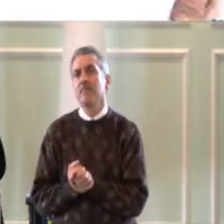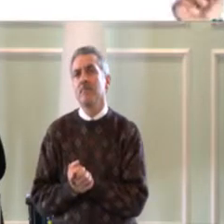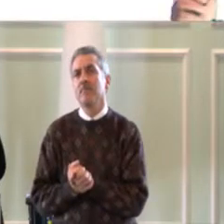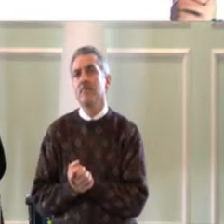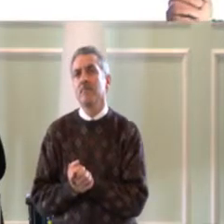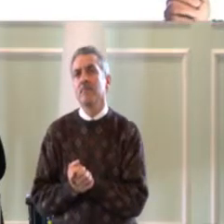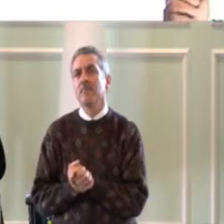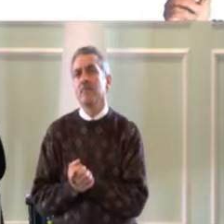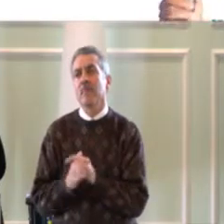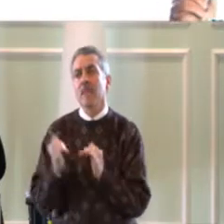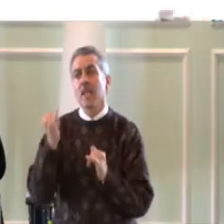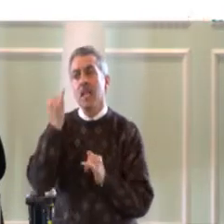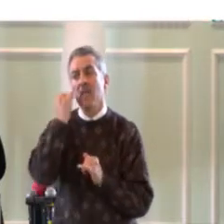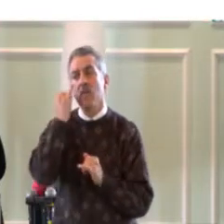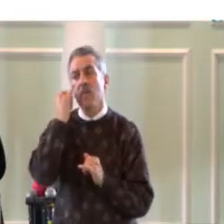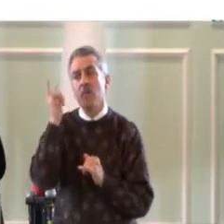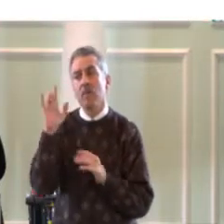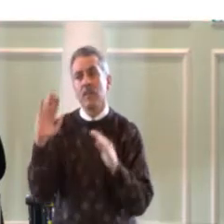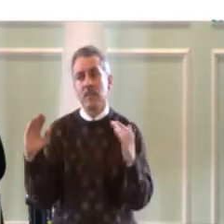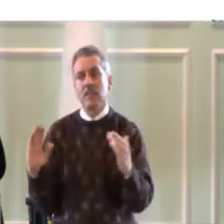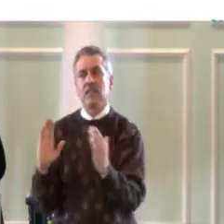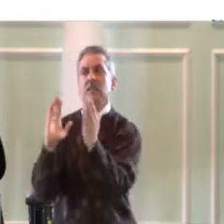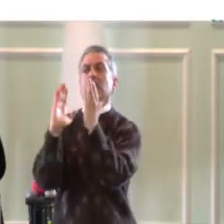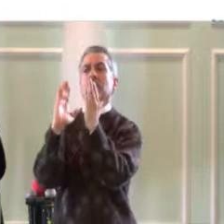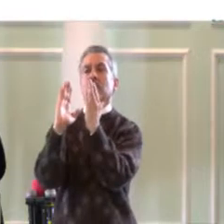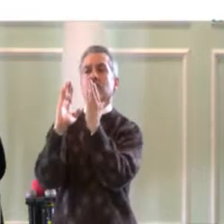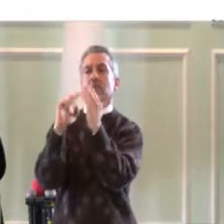if you are facing a difficulty in your life,